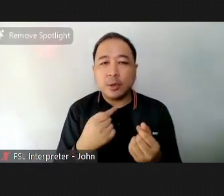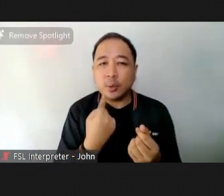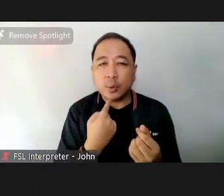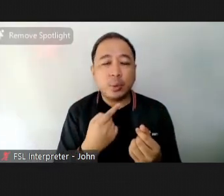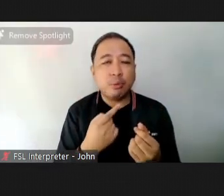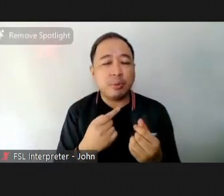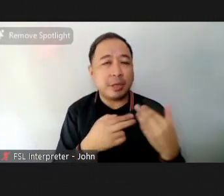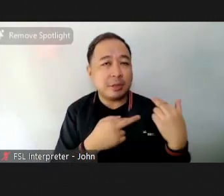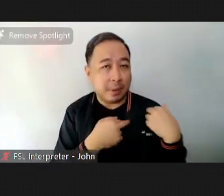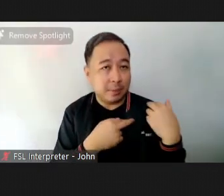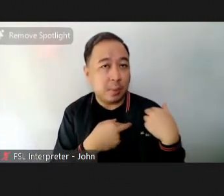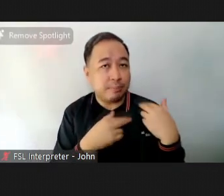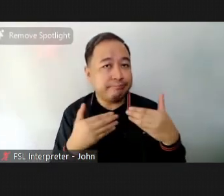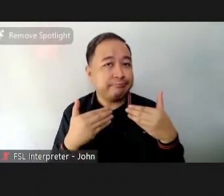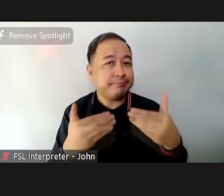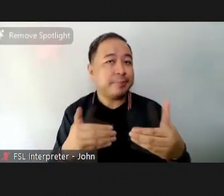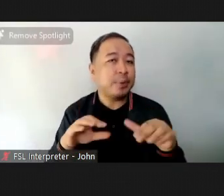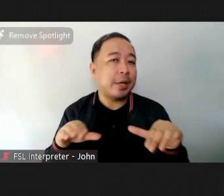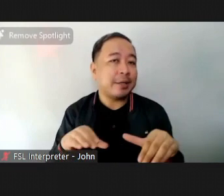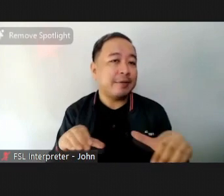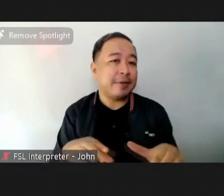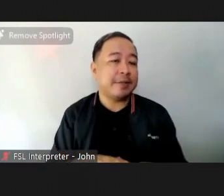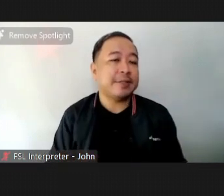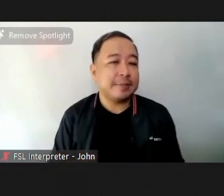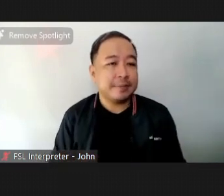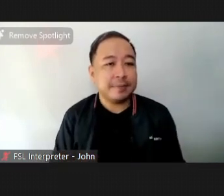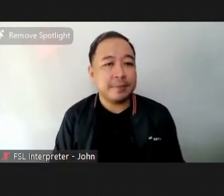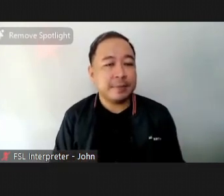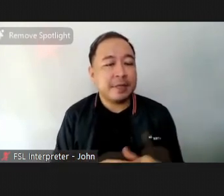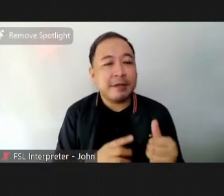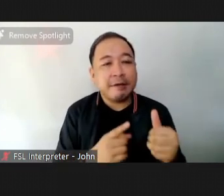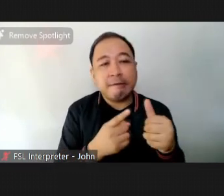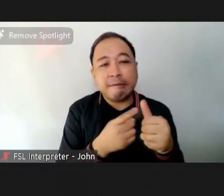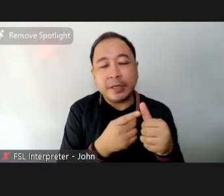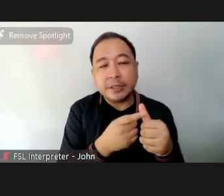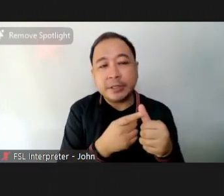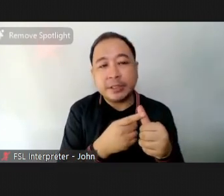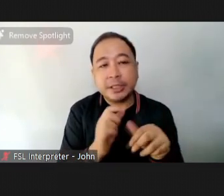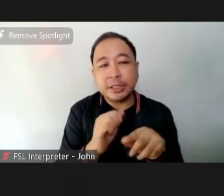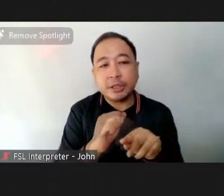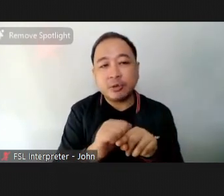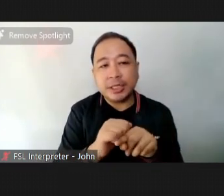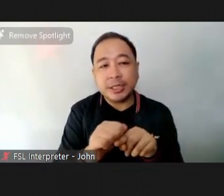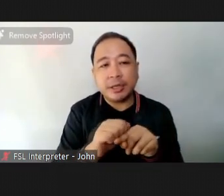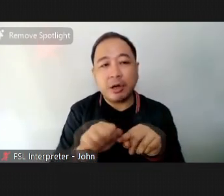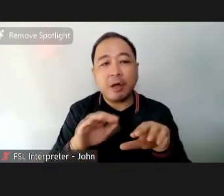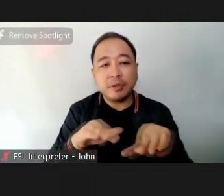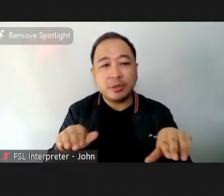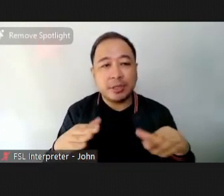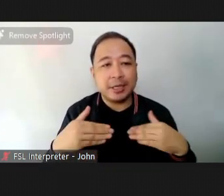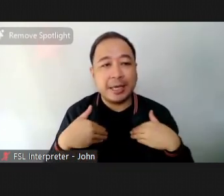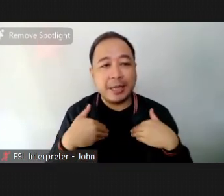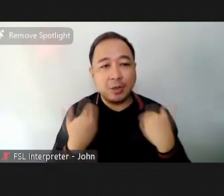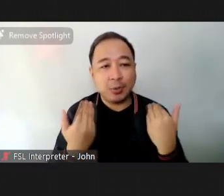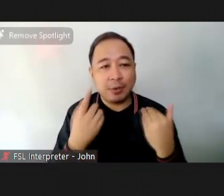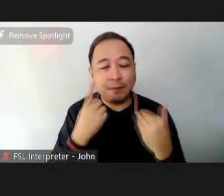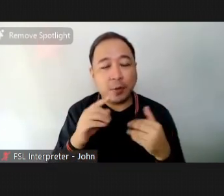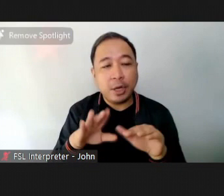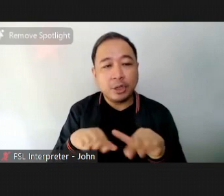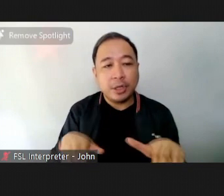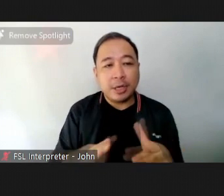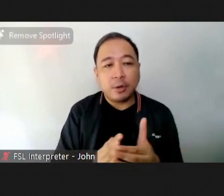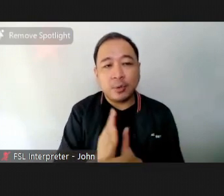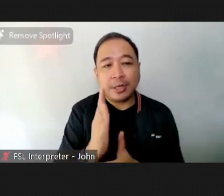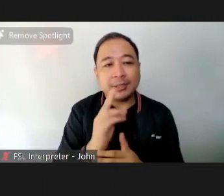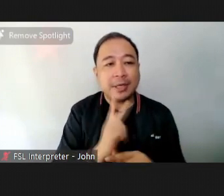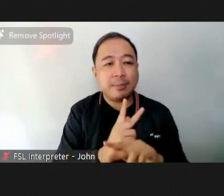magsasagawa ng mga activities na ito. So unang-unang sa lahat po sa ating trainings of children and youth on child's rights and protection